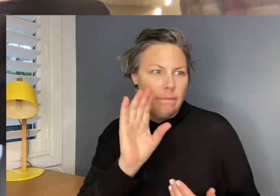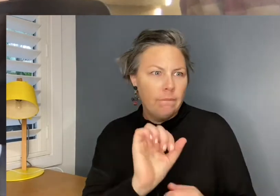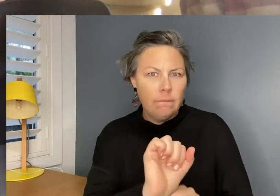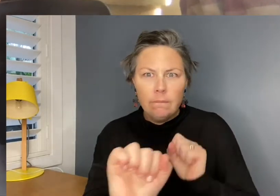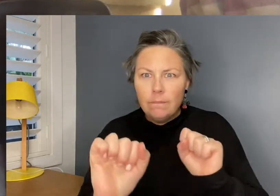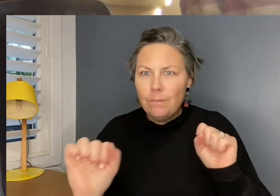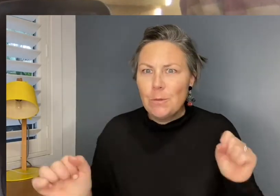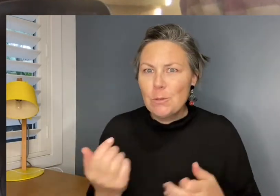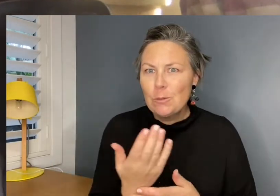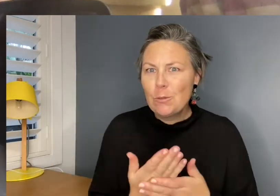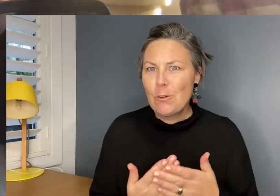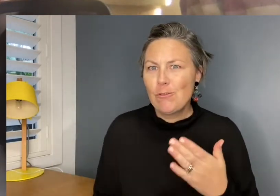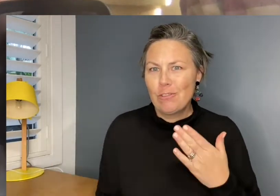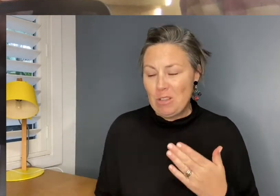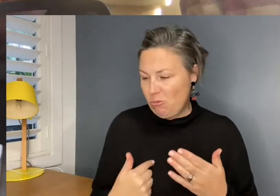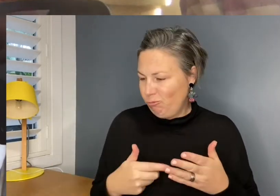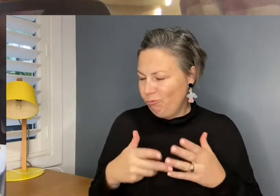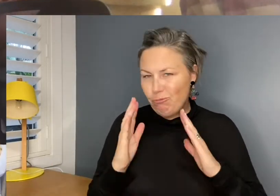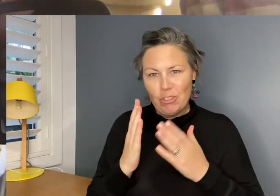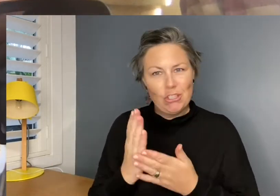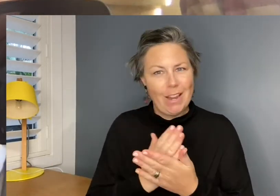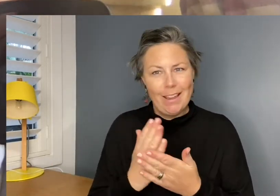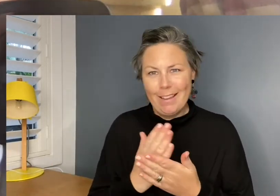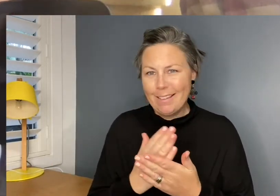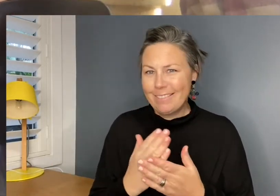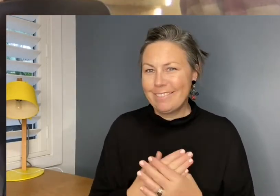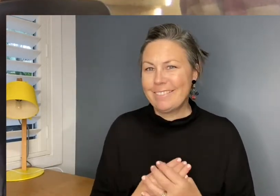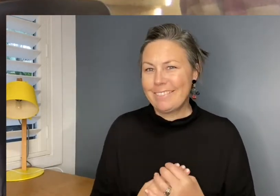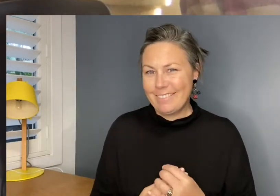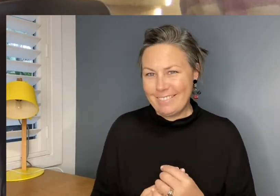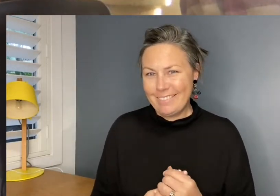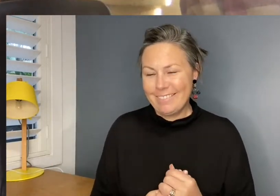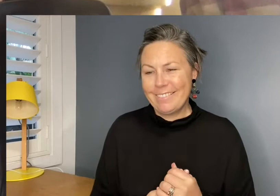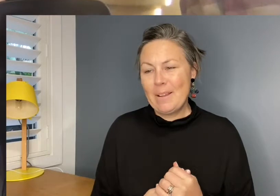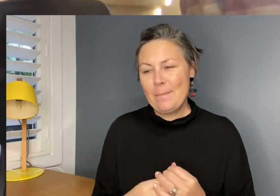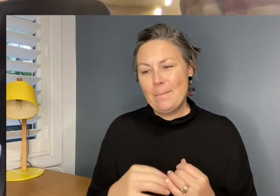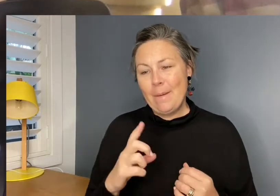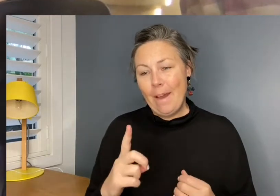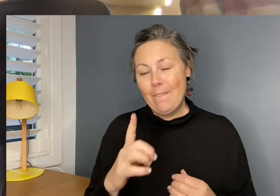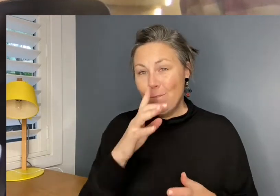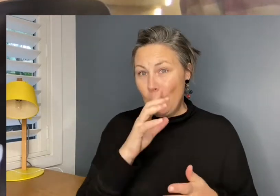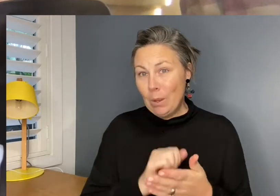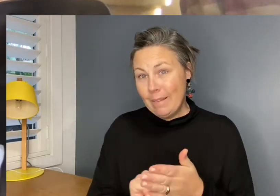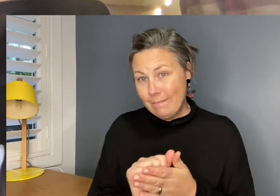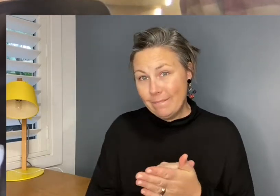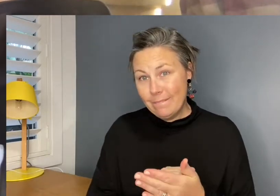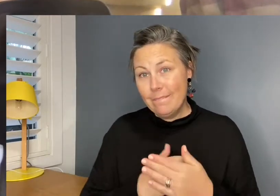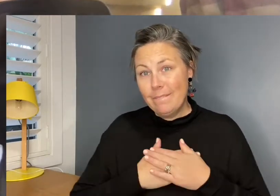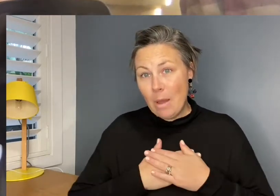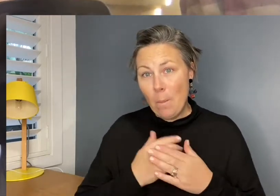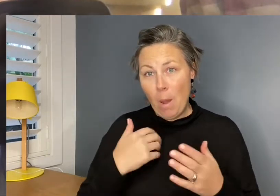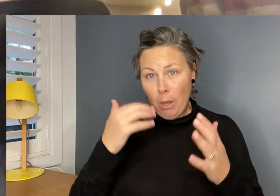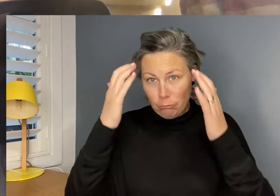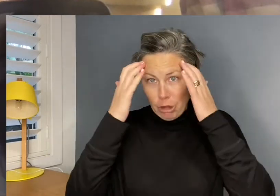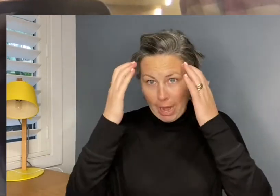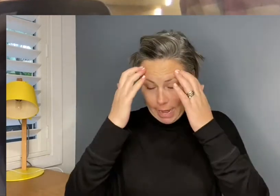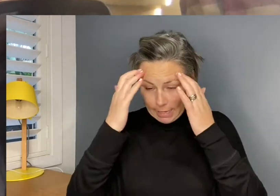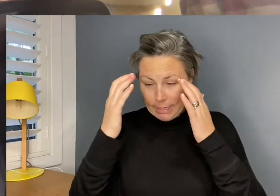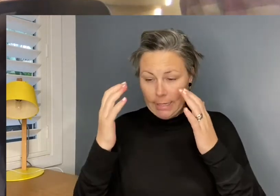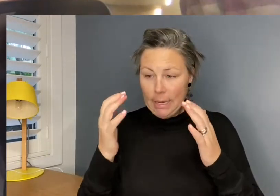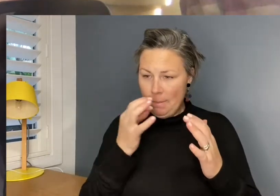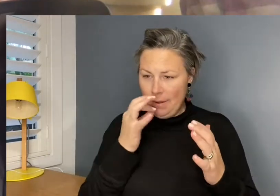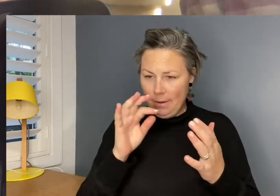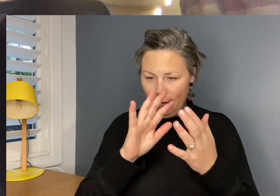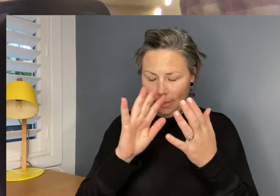So here to share anything you want to know. But, bear with me, forgive me, because like my brain is a bit scattered. When you